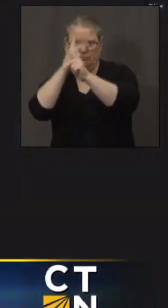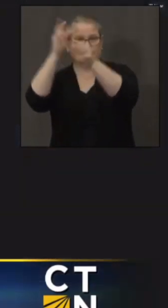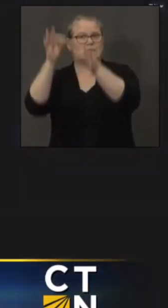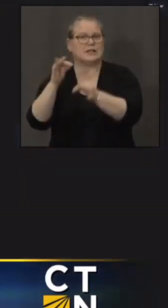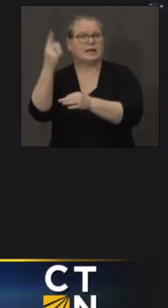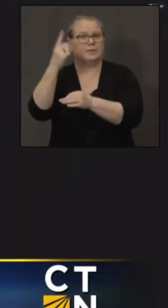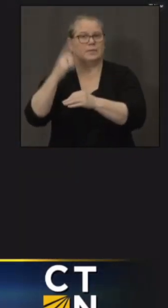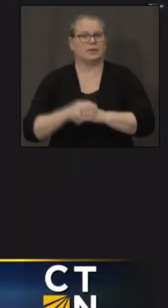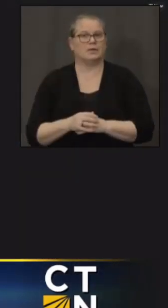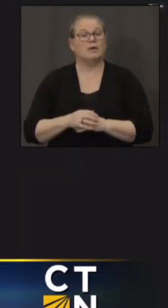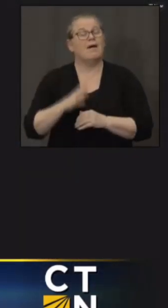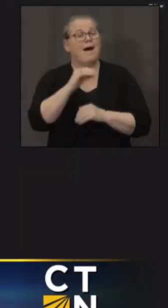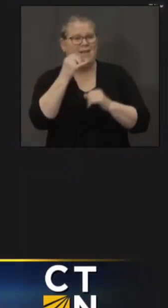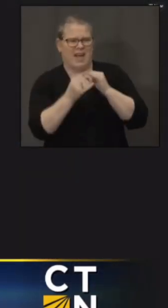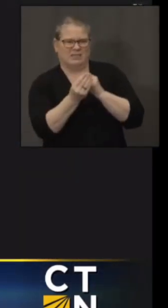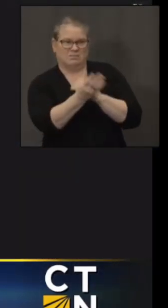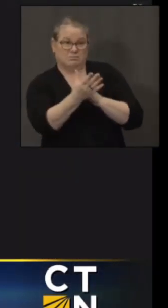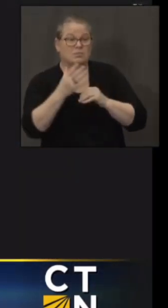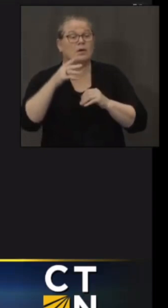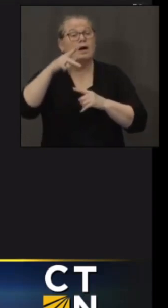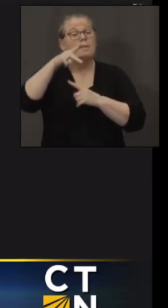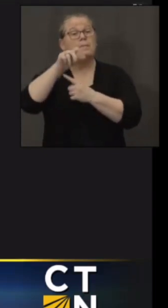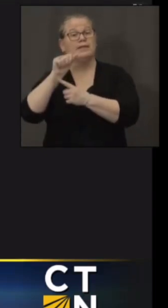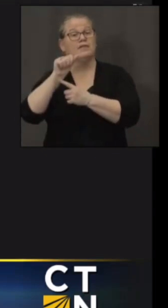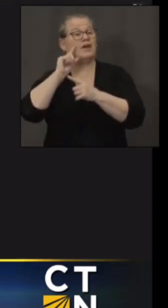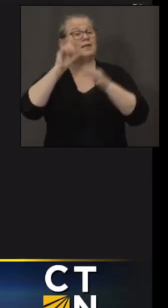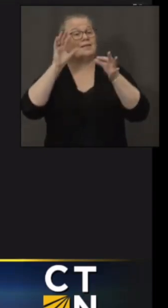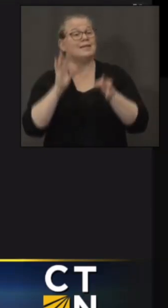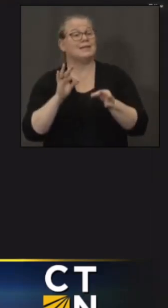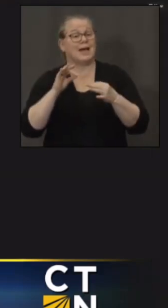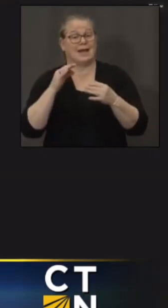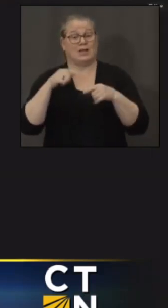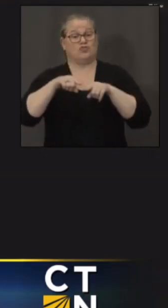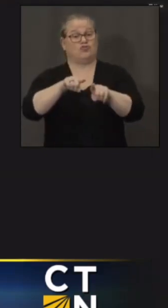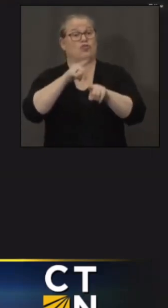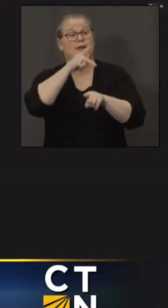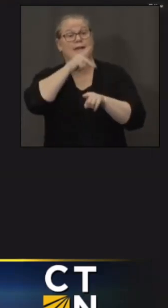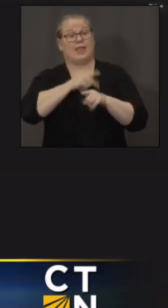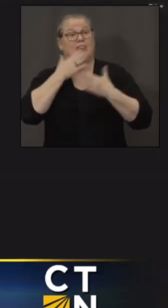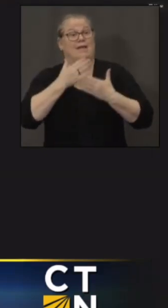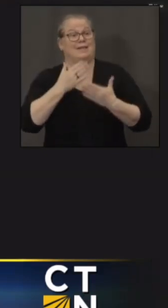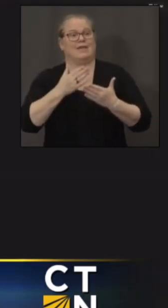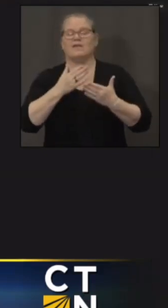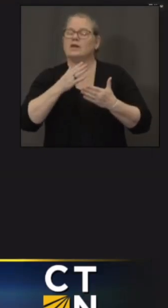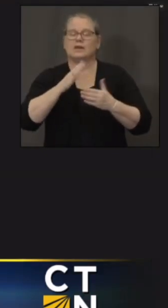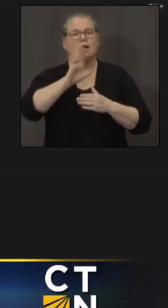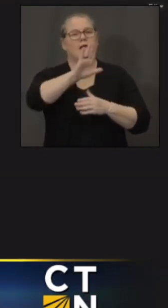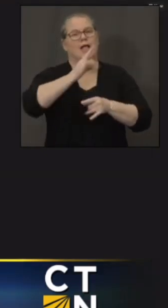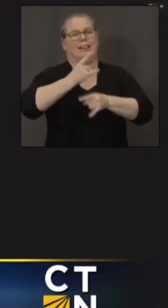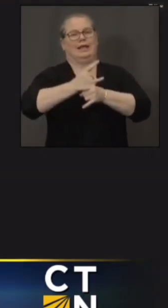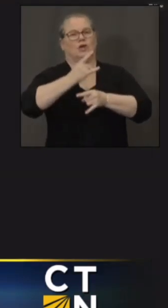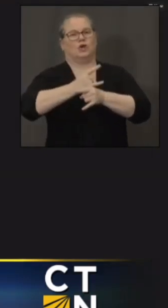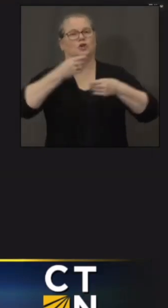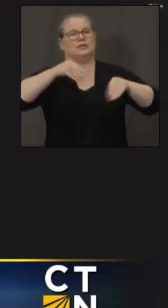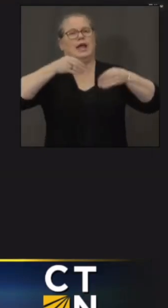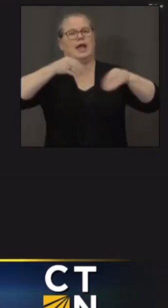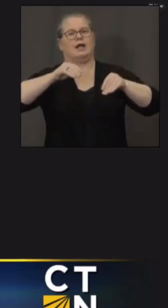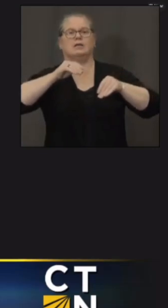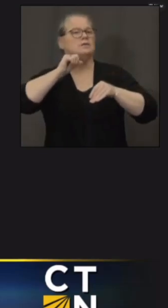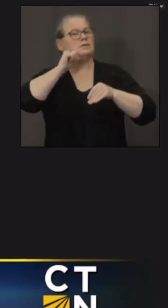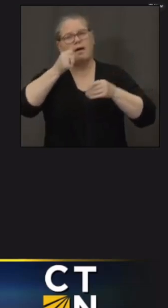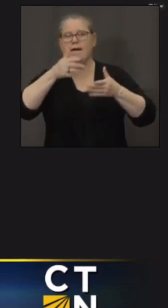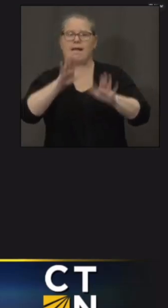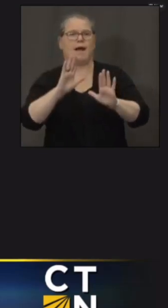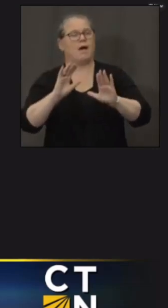has decided to not allow liquor sales on Thanksgiving night. That's a big bar night, as you know. A lot of students